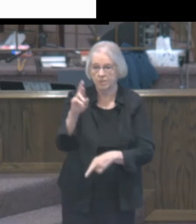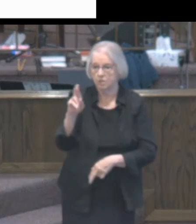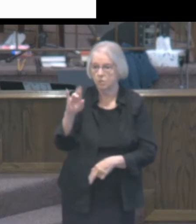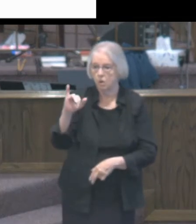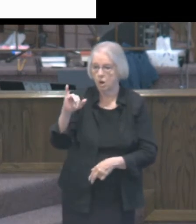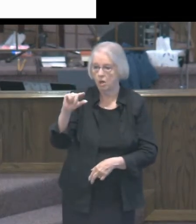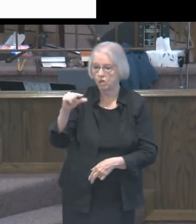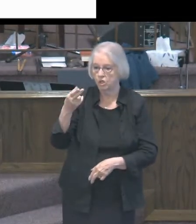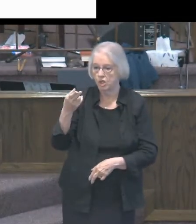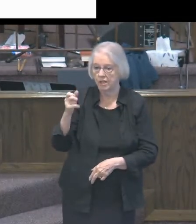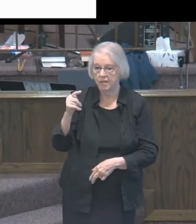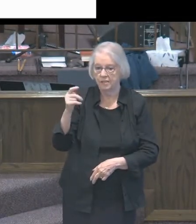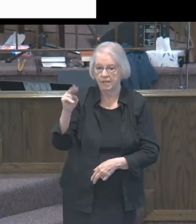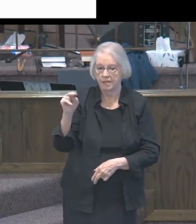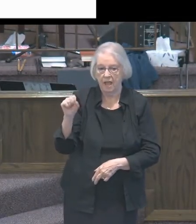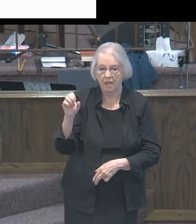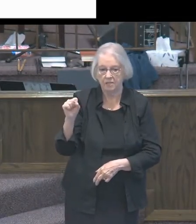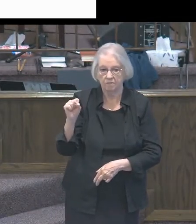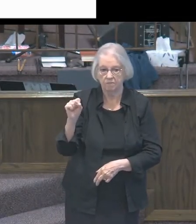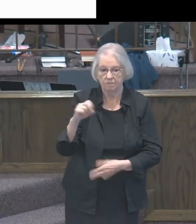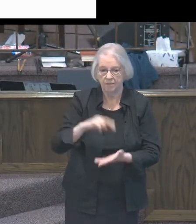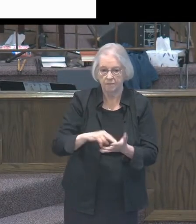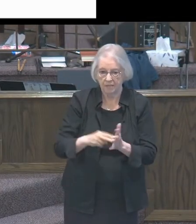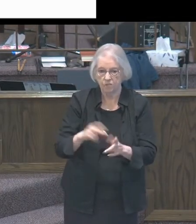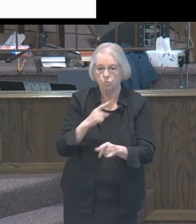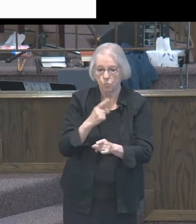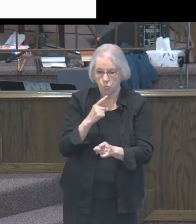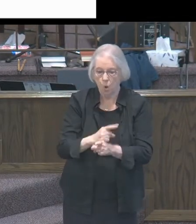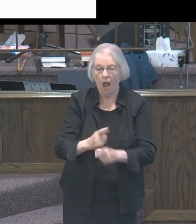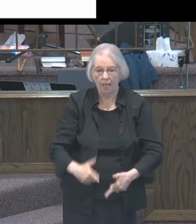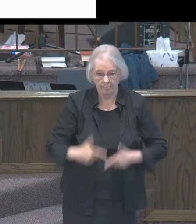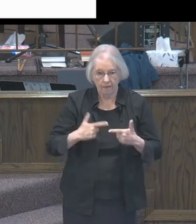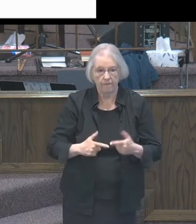foremost, listen, hear me clearly, first and foremost, internal